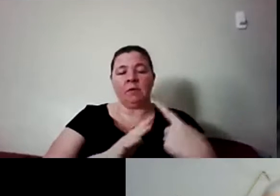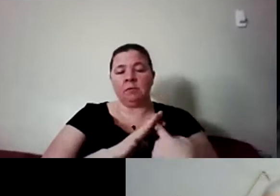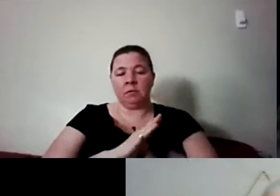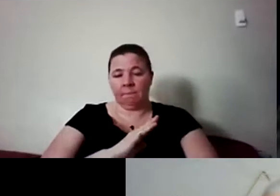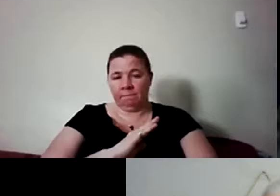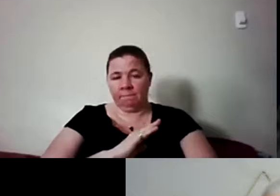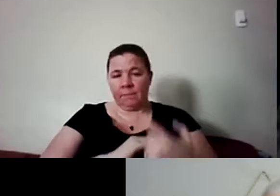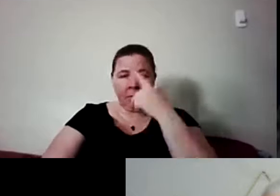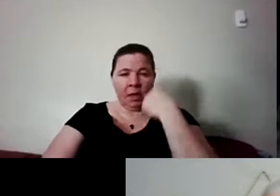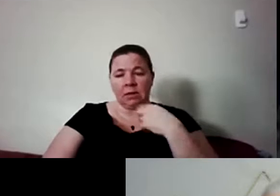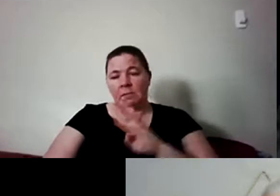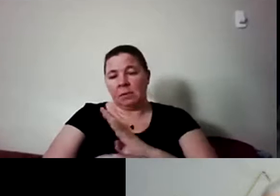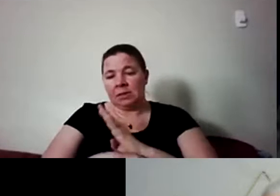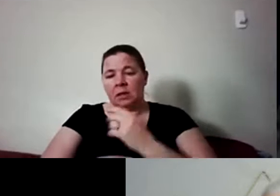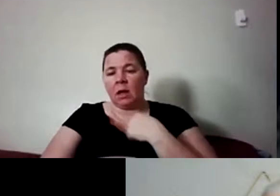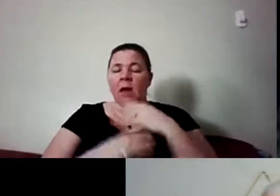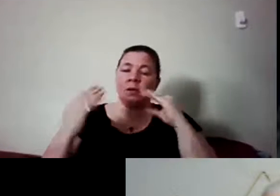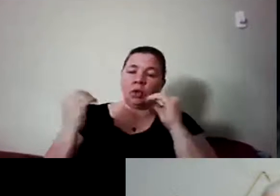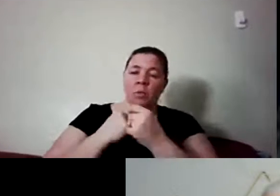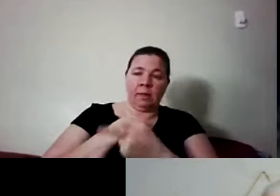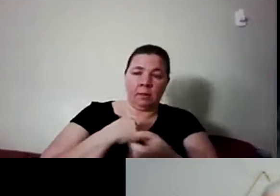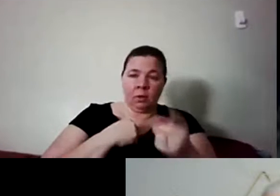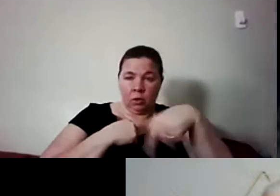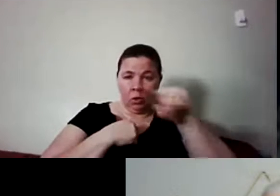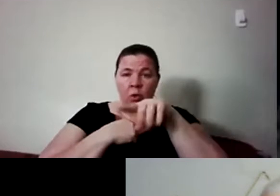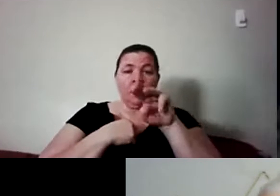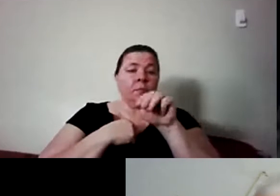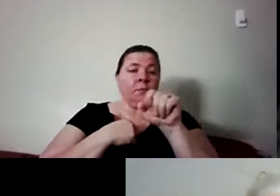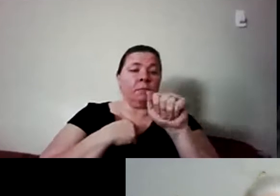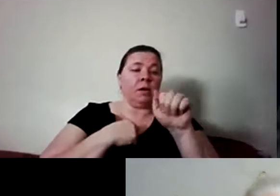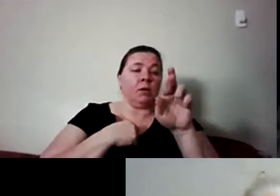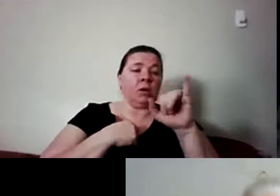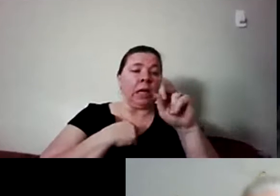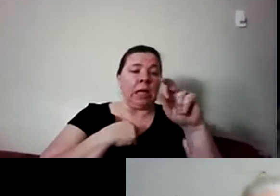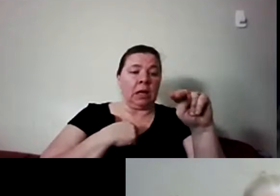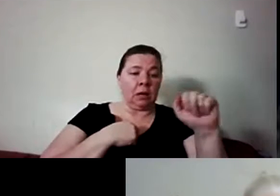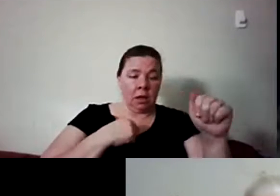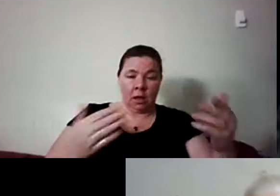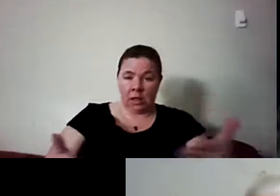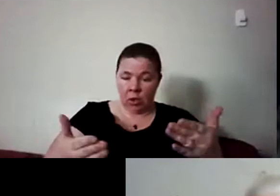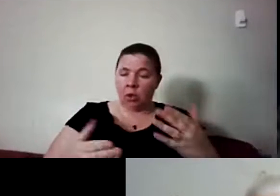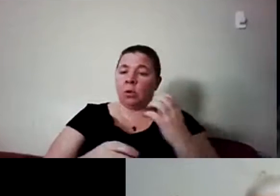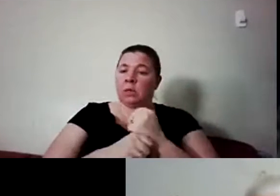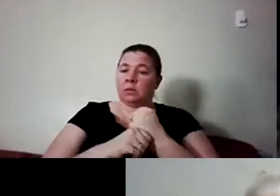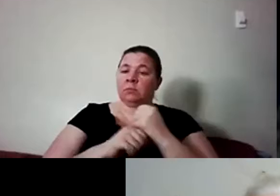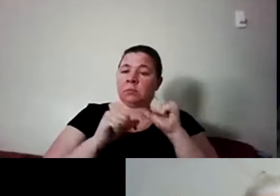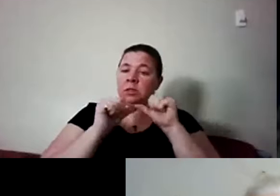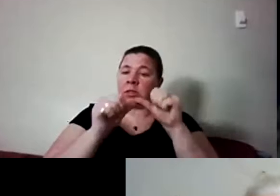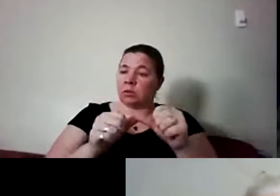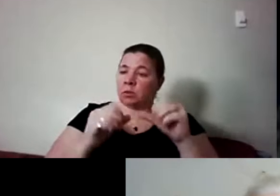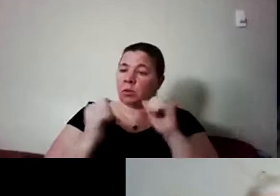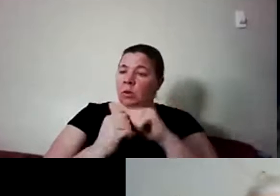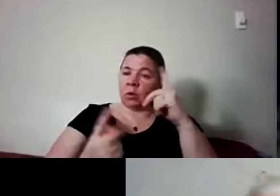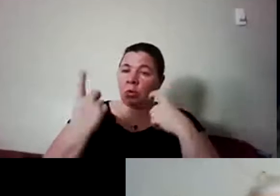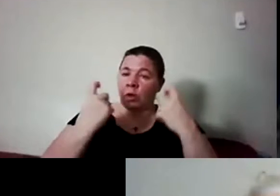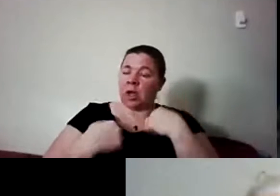because I am very busy, but I had to come and talk to you guys. But Marina is here. She'll take questions with me and she will continue when I'm gone. Marina, do you have a word or